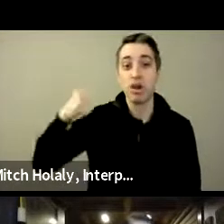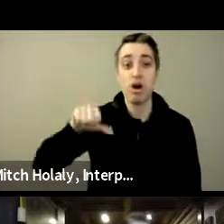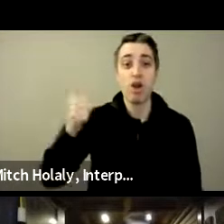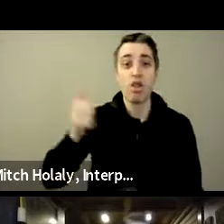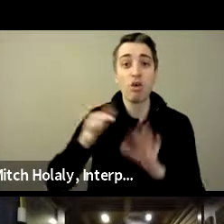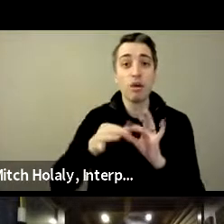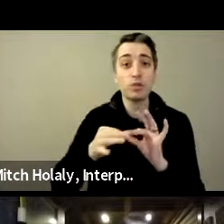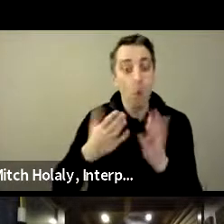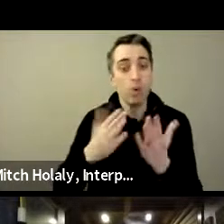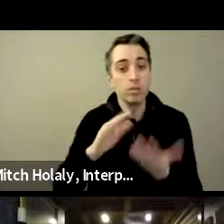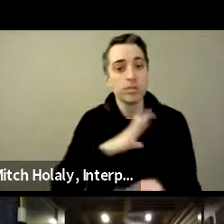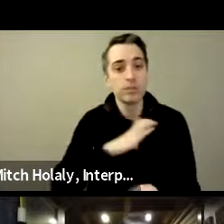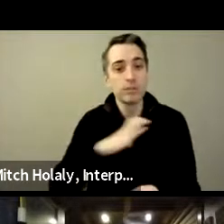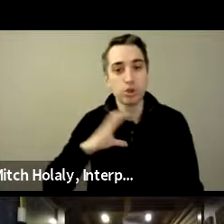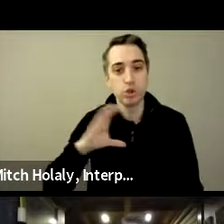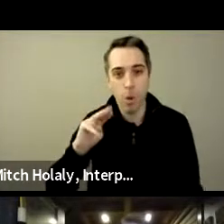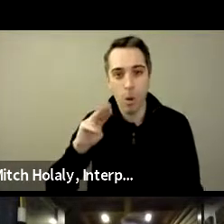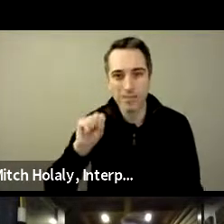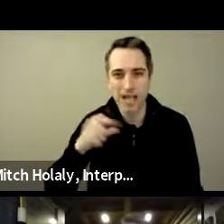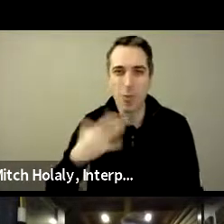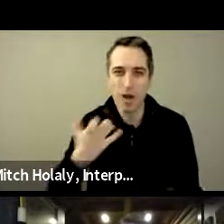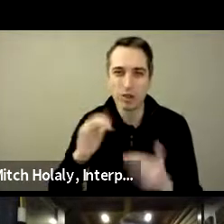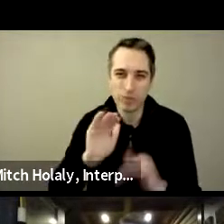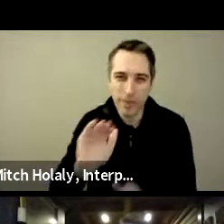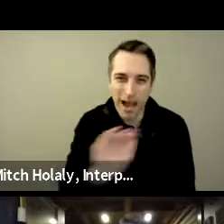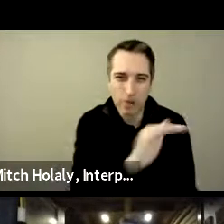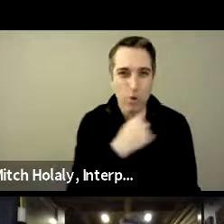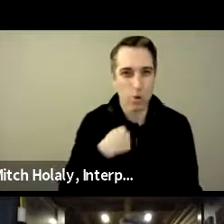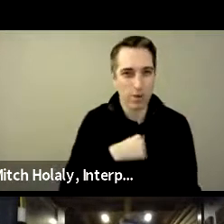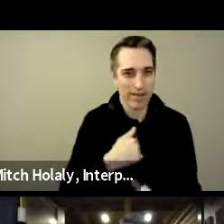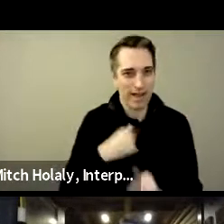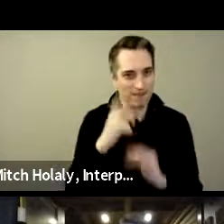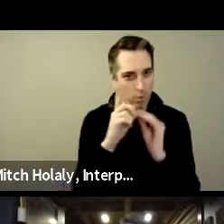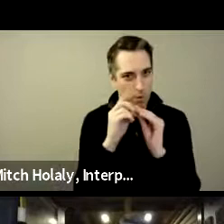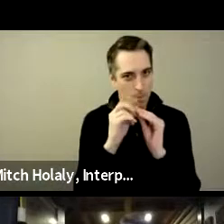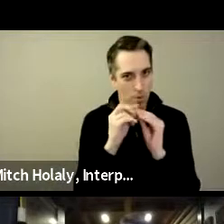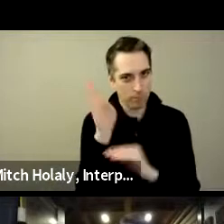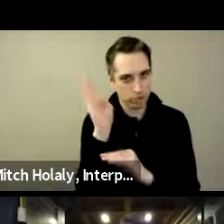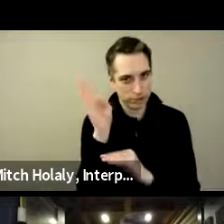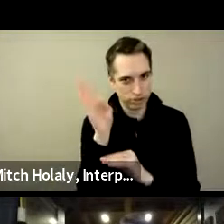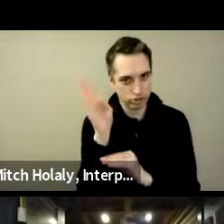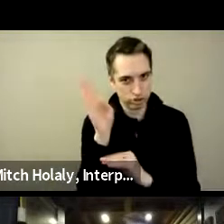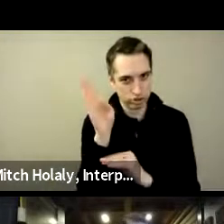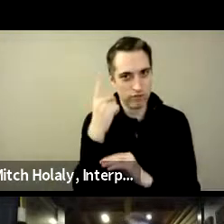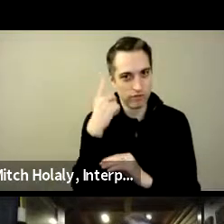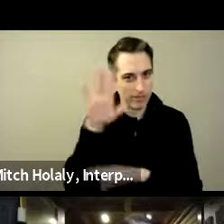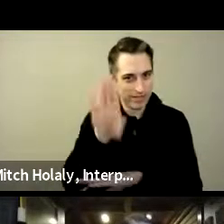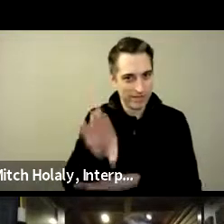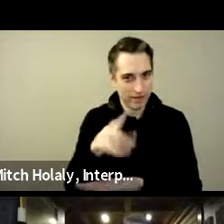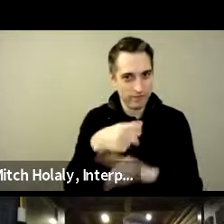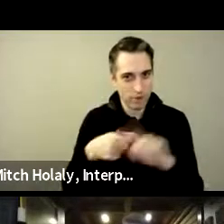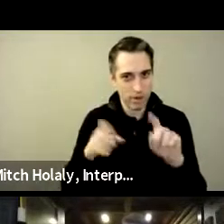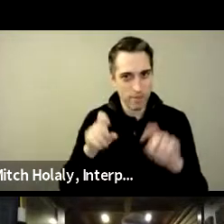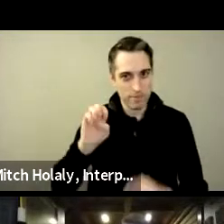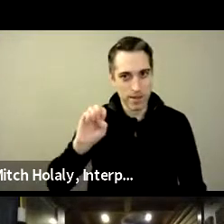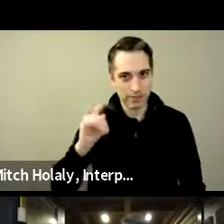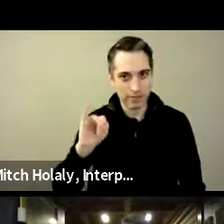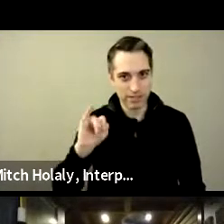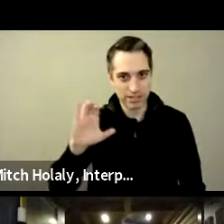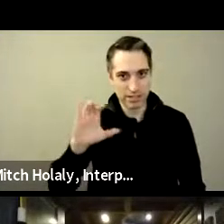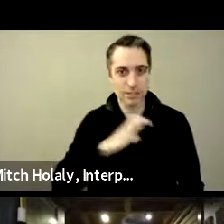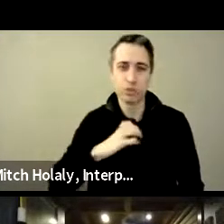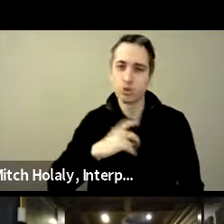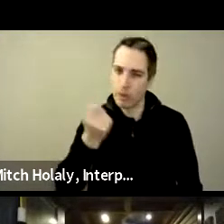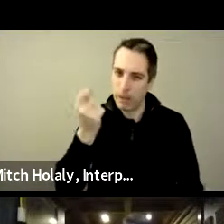Okay. Oh, Commissioner Combs, and I just want to remind my colleagues, we do have one more presentation for the evening from the Ethnic Commission. We're just getting a little bit